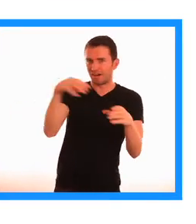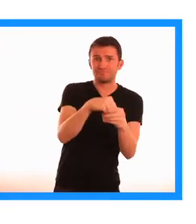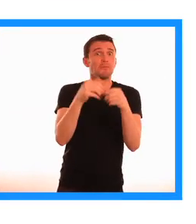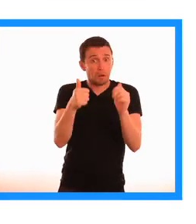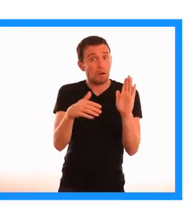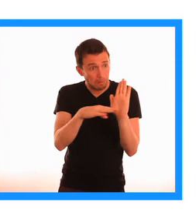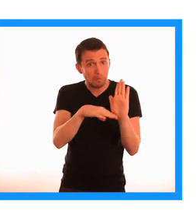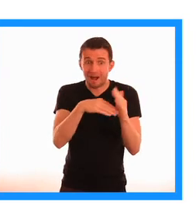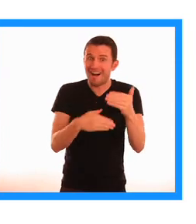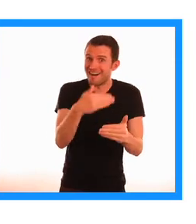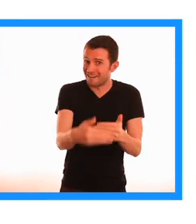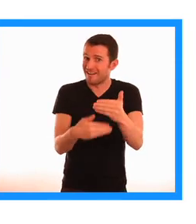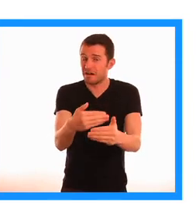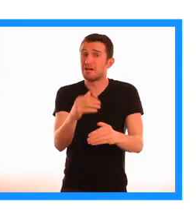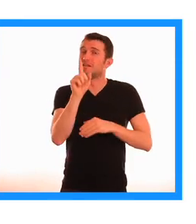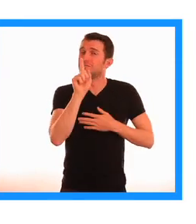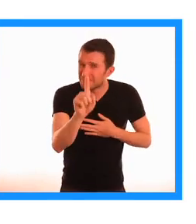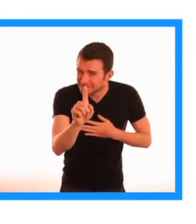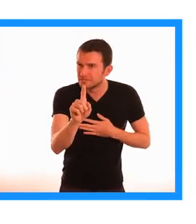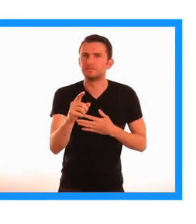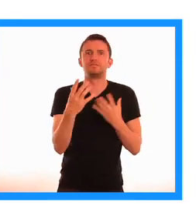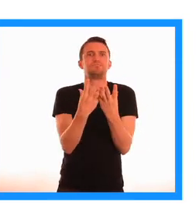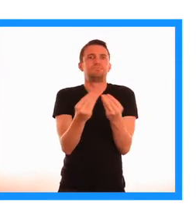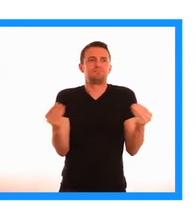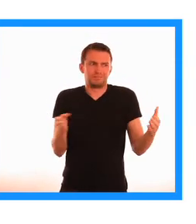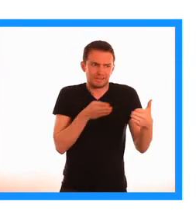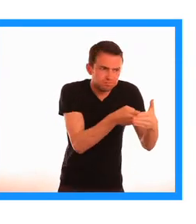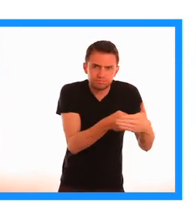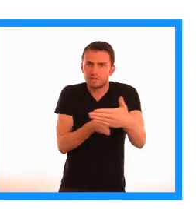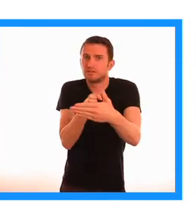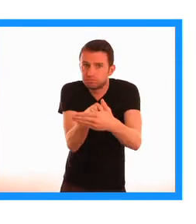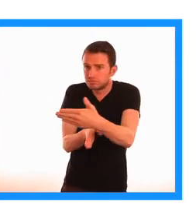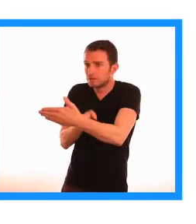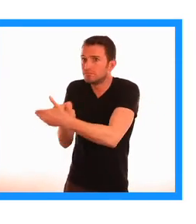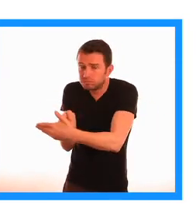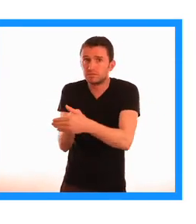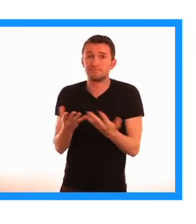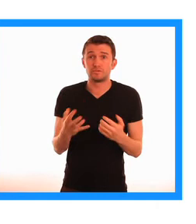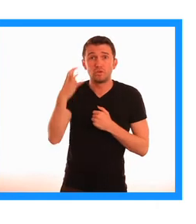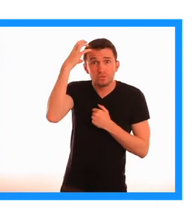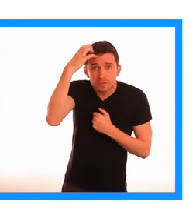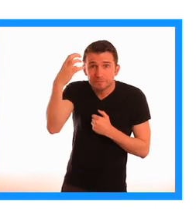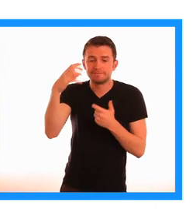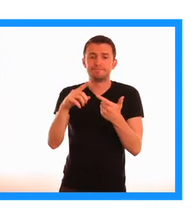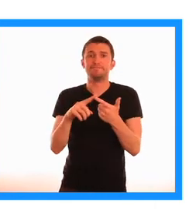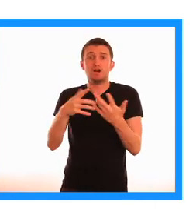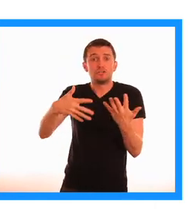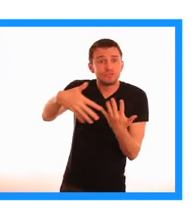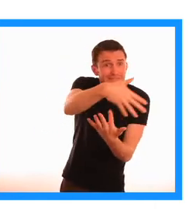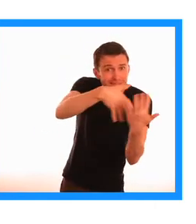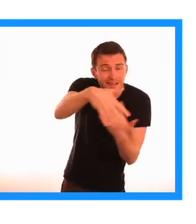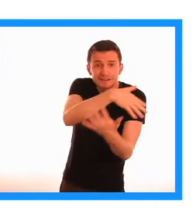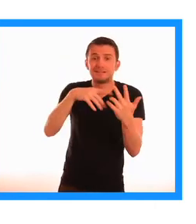families has improved. Even so, too many children with disabilities continue to face barriers to their participation in the civic, social, and